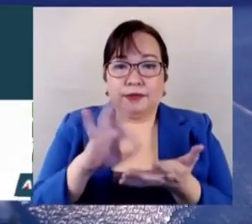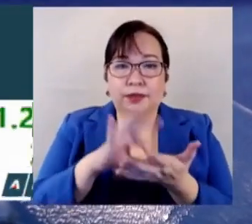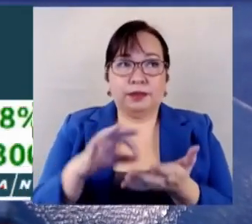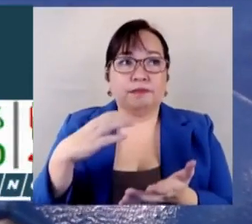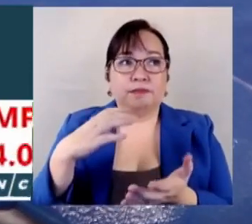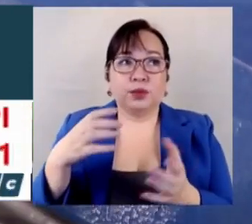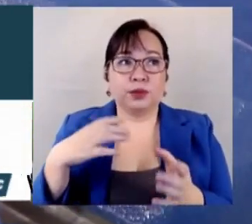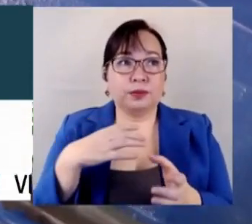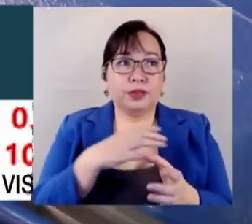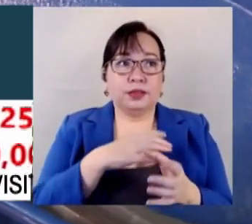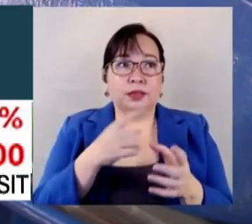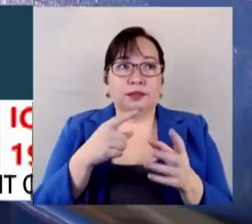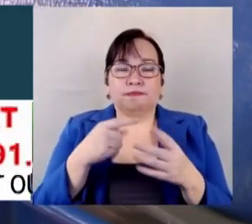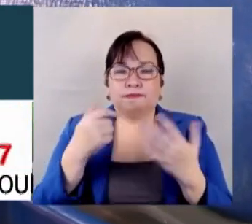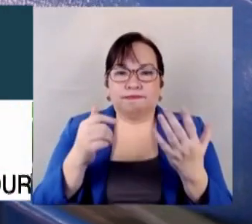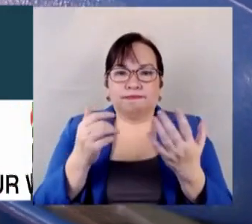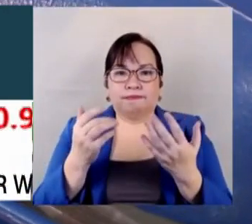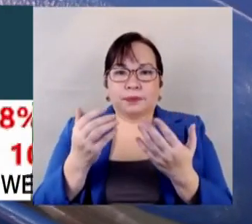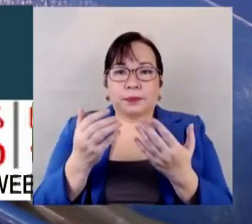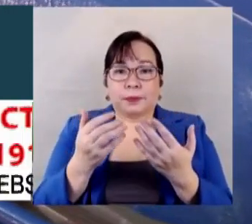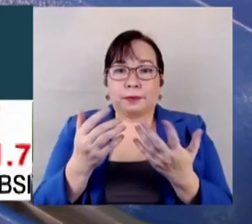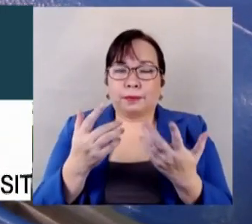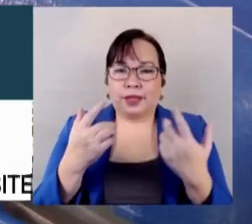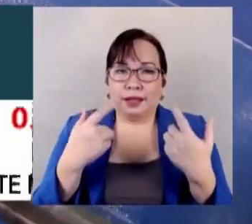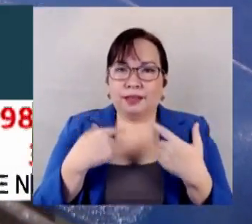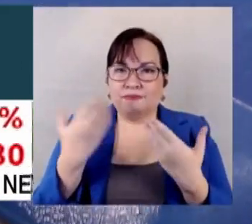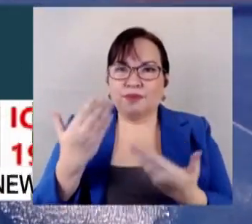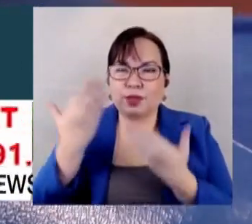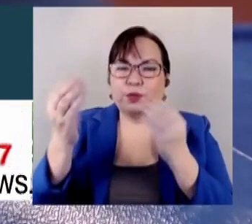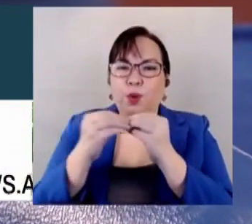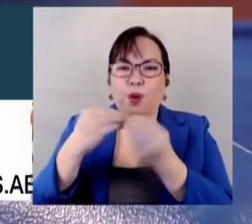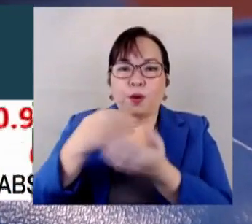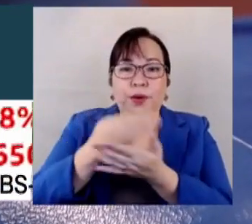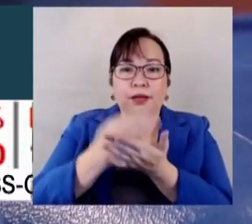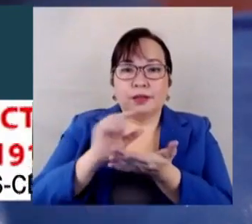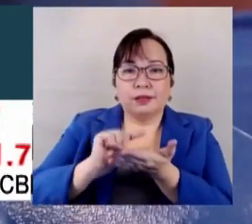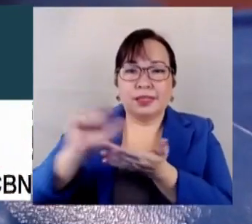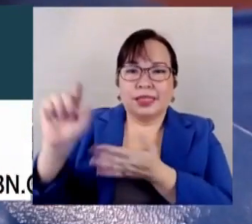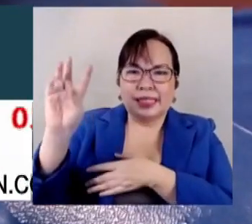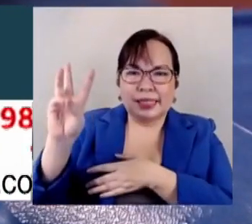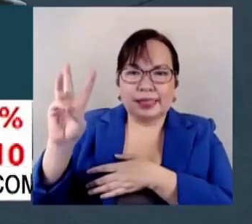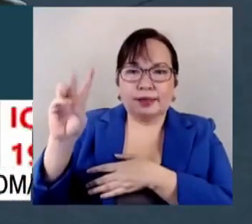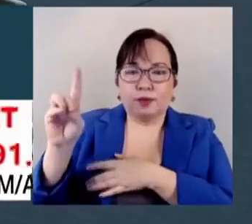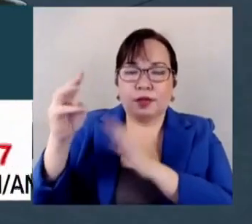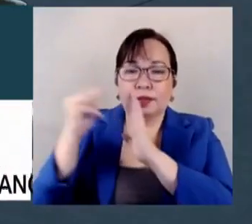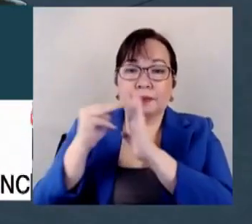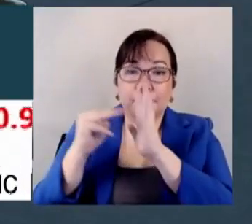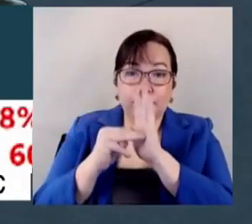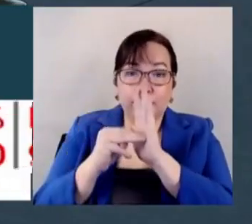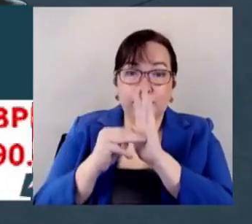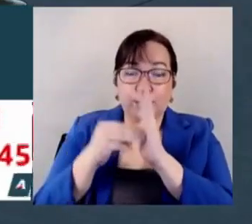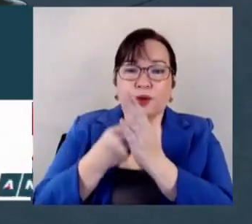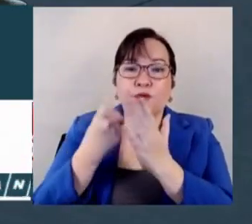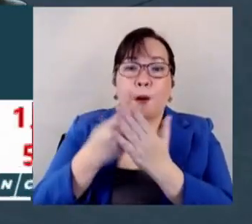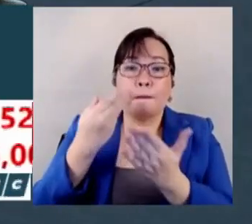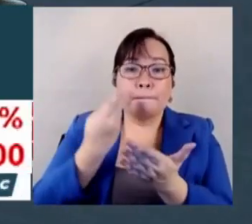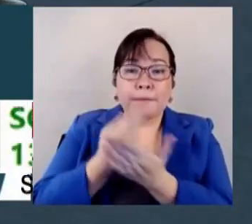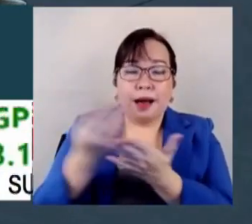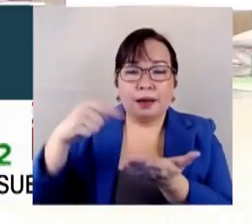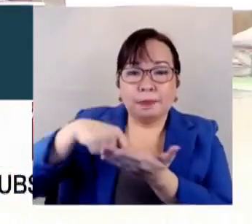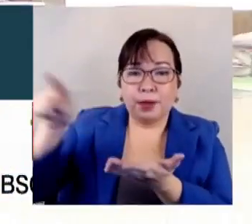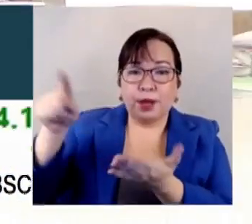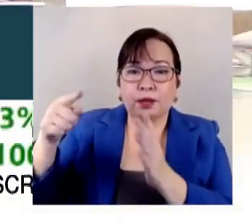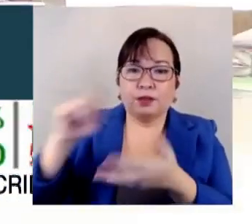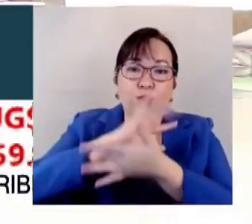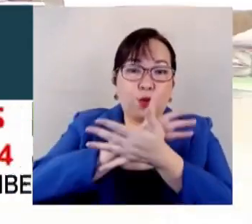his proposal to allocate 61 billion pesos for the procurement of COVID-19 vaccines as the country continues to ramp